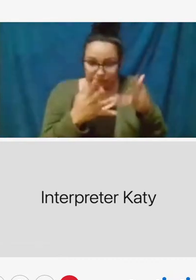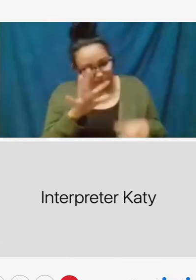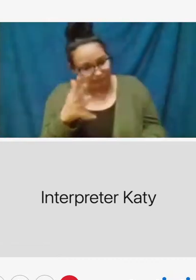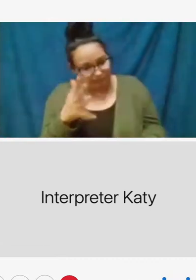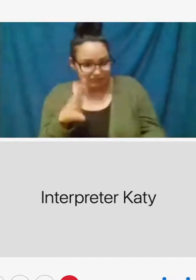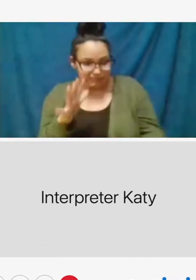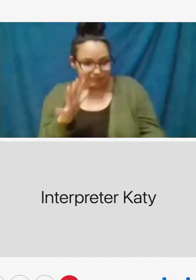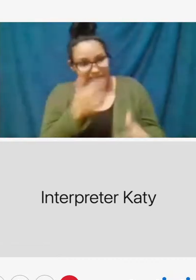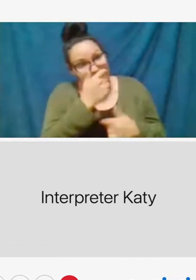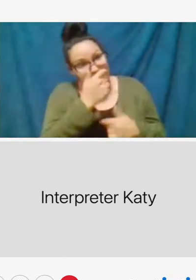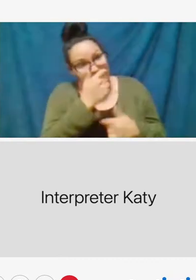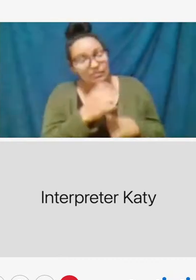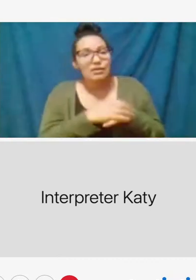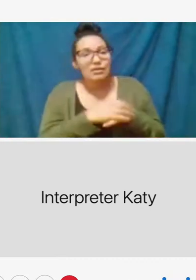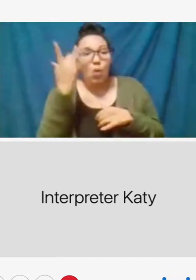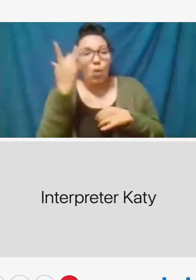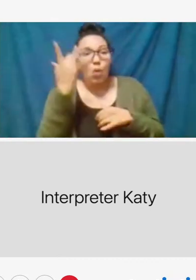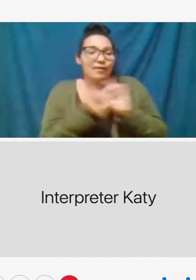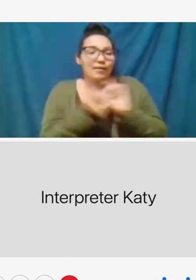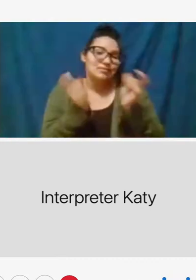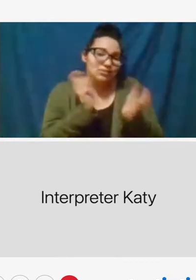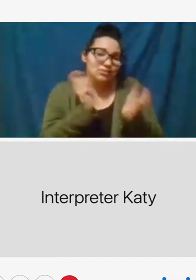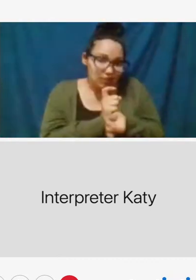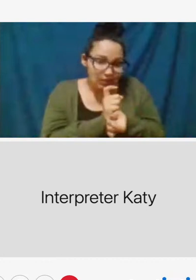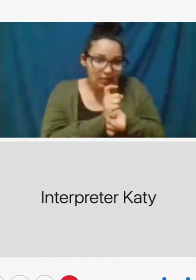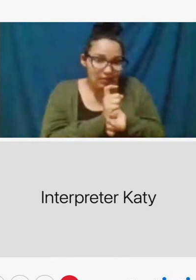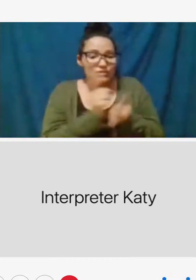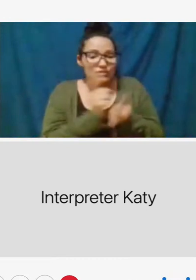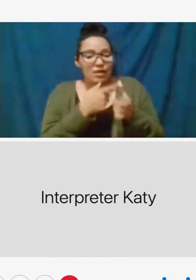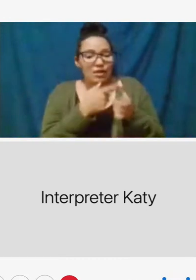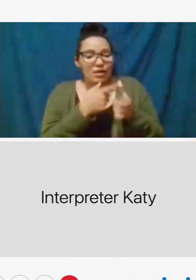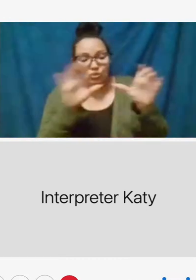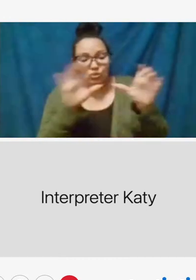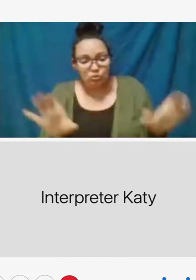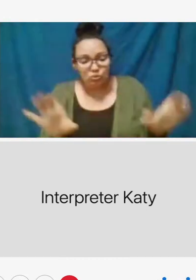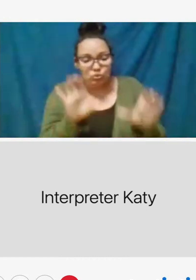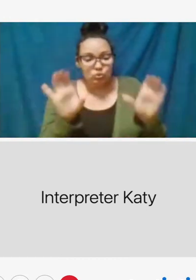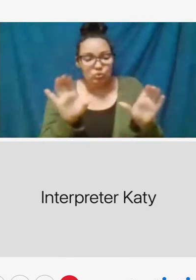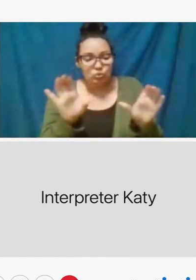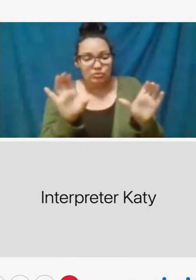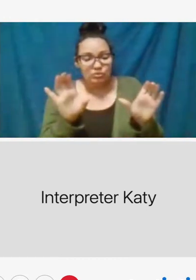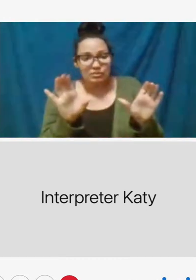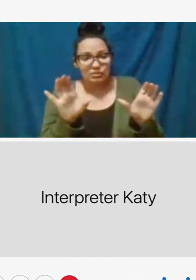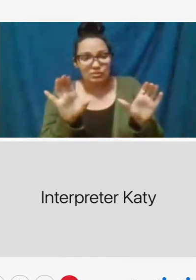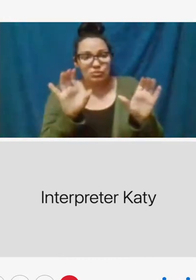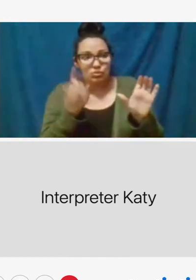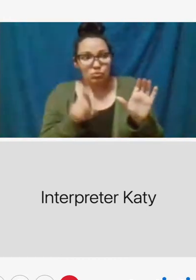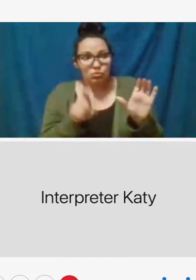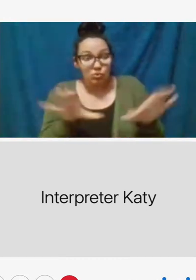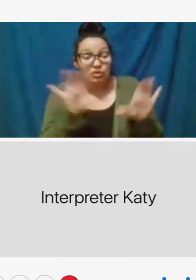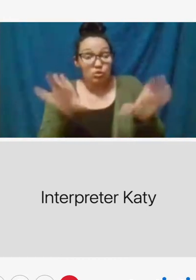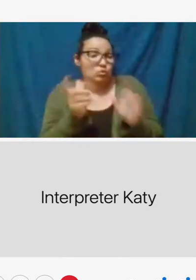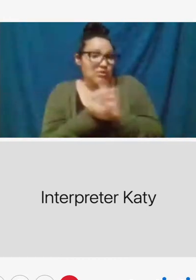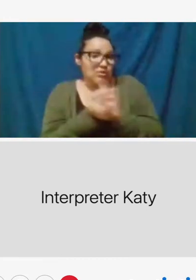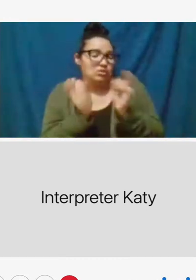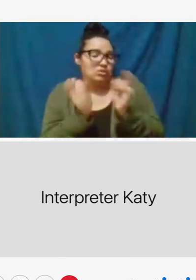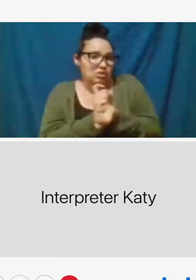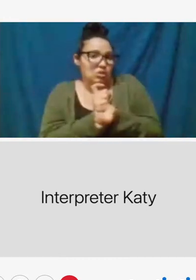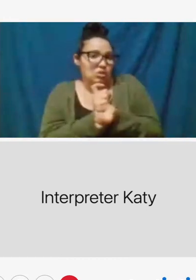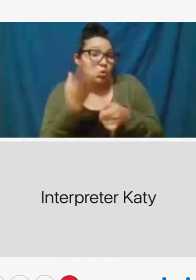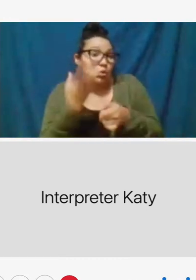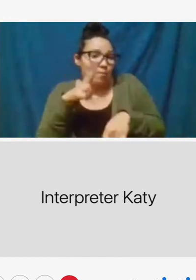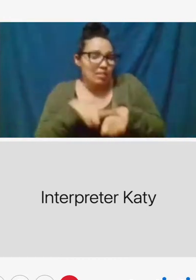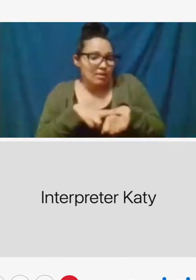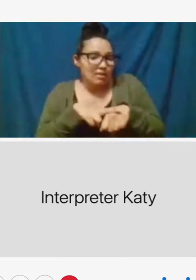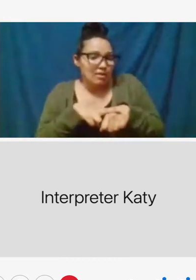the change and having to do it so uh quickly make the change that normally uh signs there we have